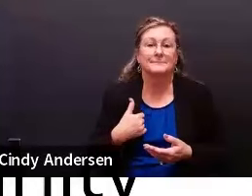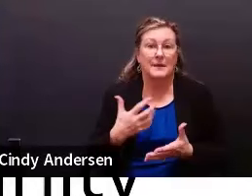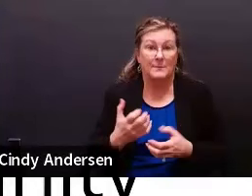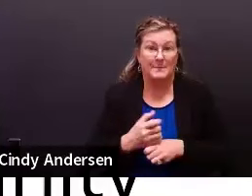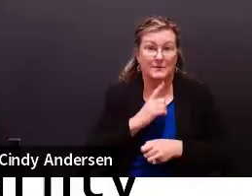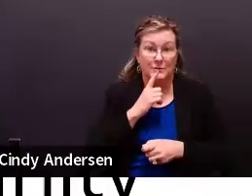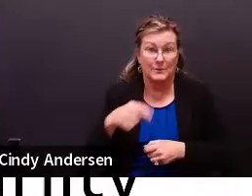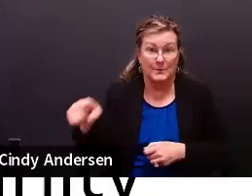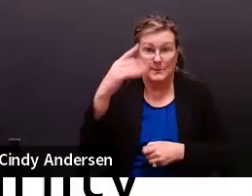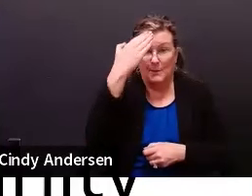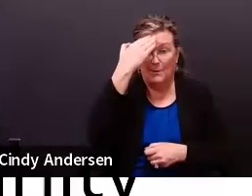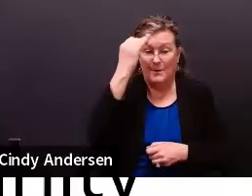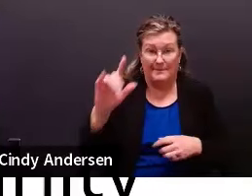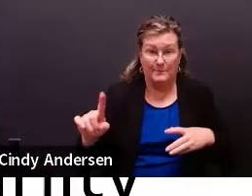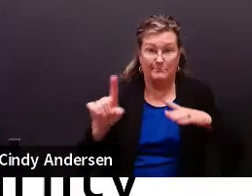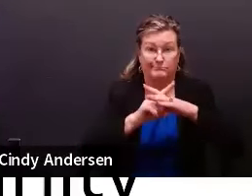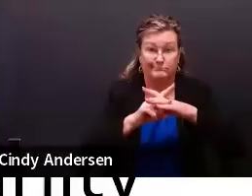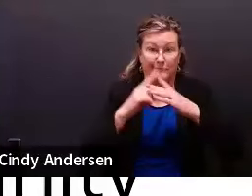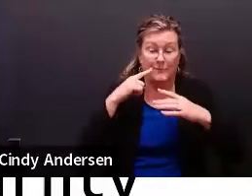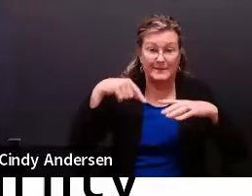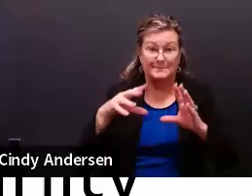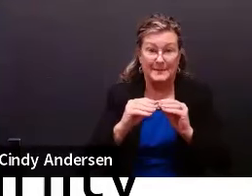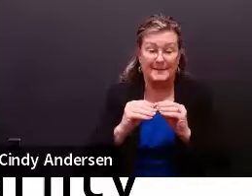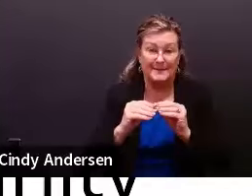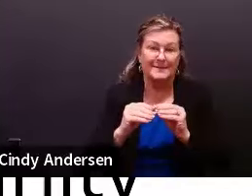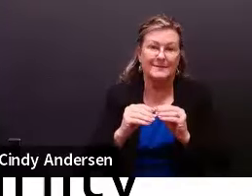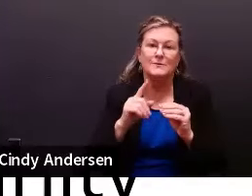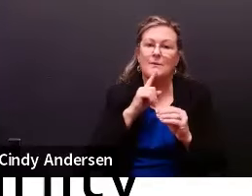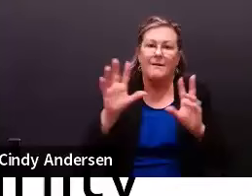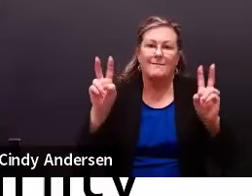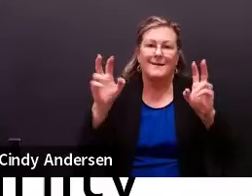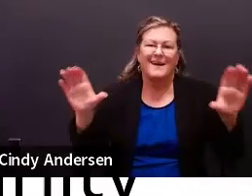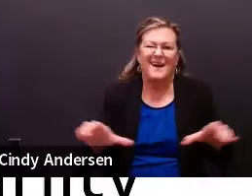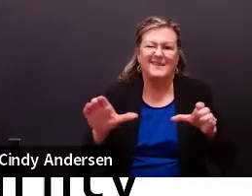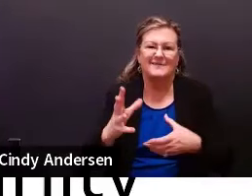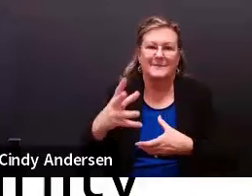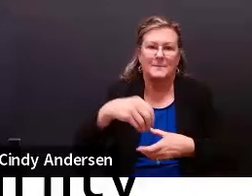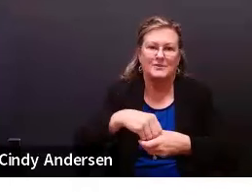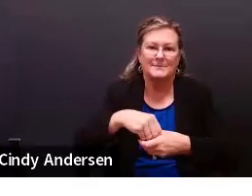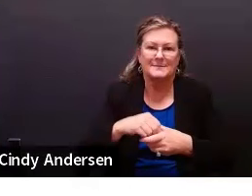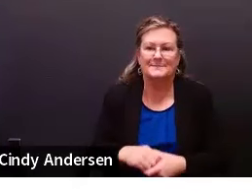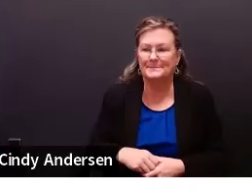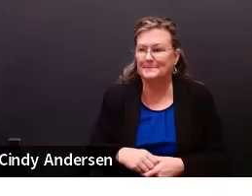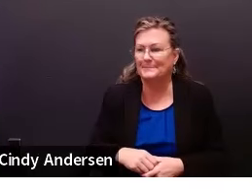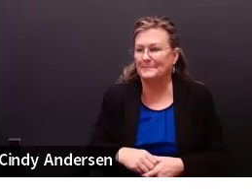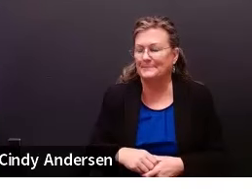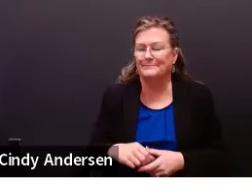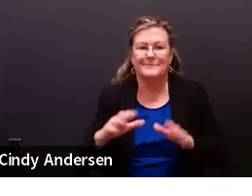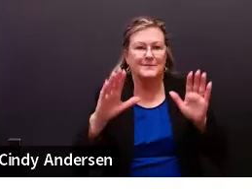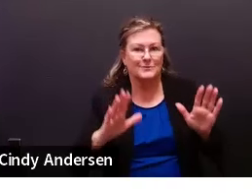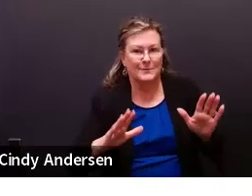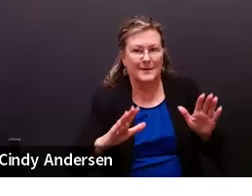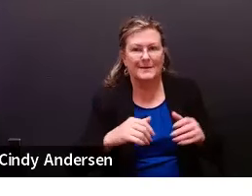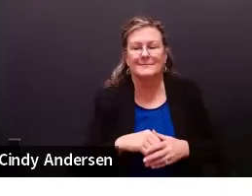you know that if you're showing up for this, you are an active participant. Great. Thanks for setting the